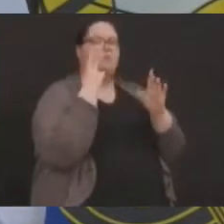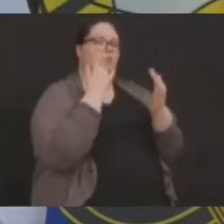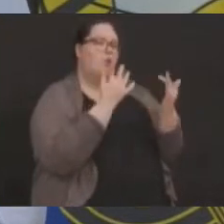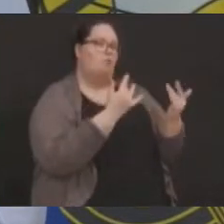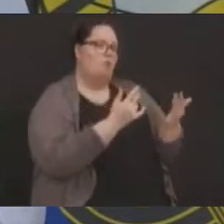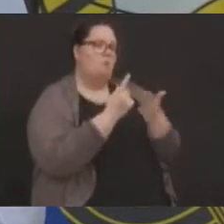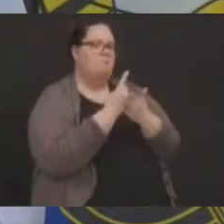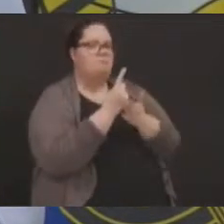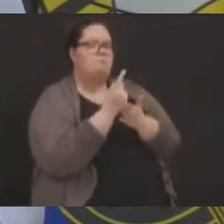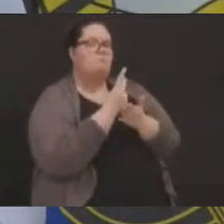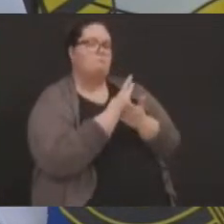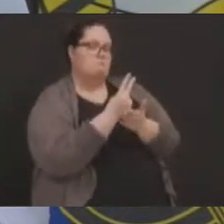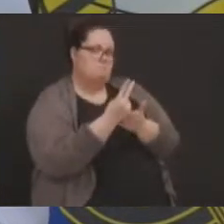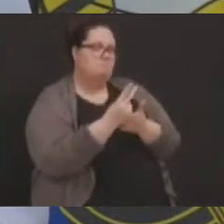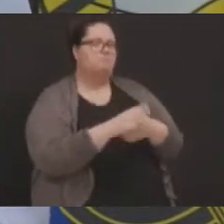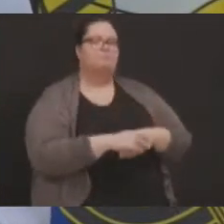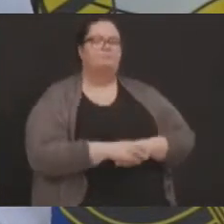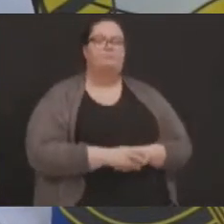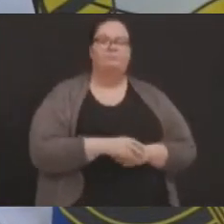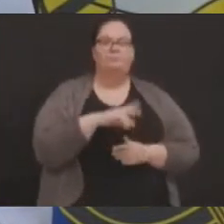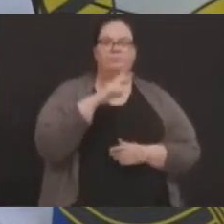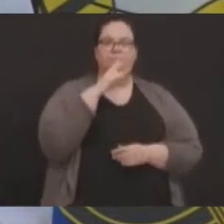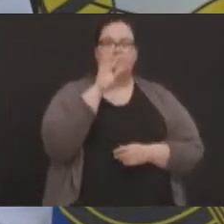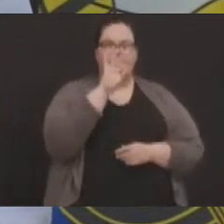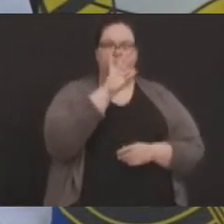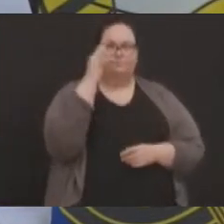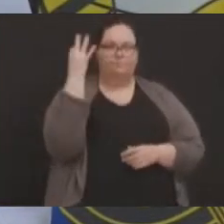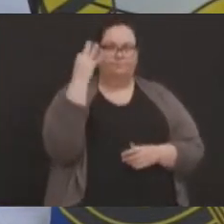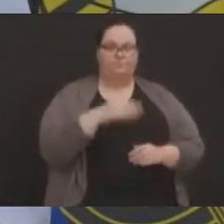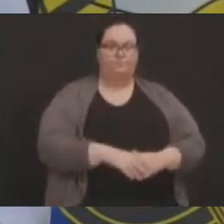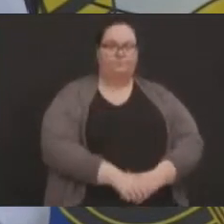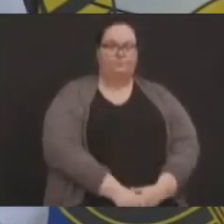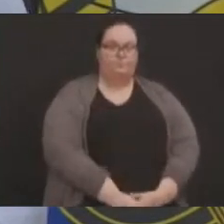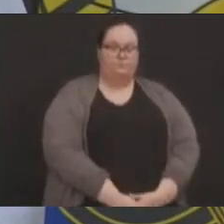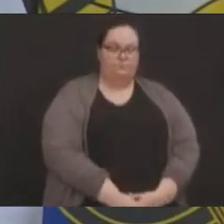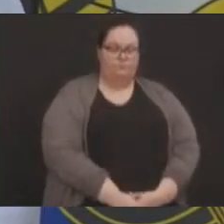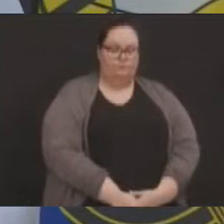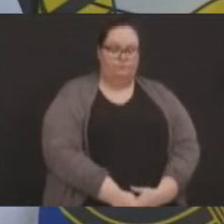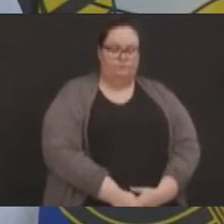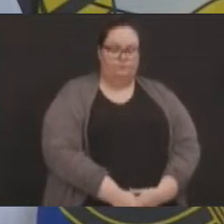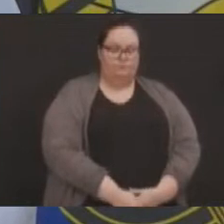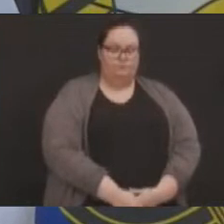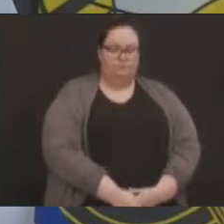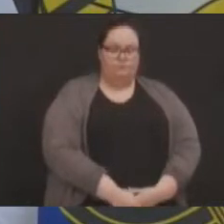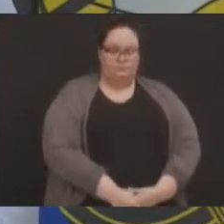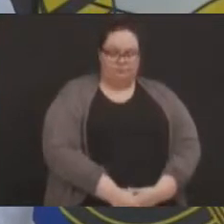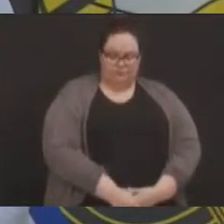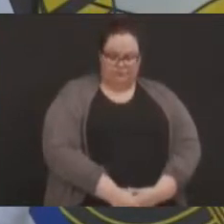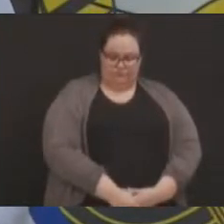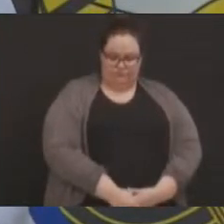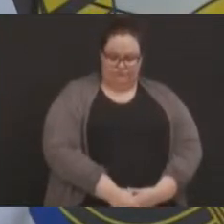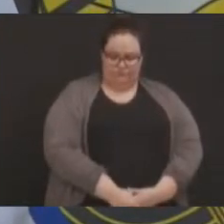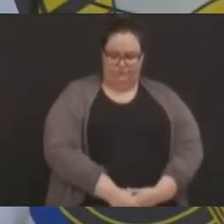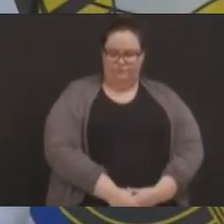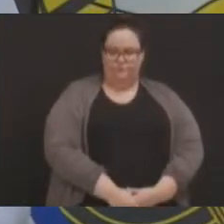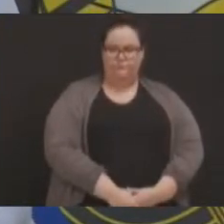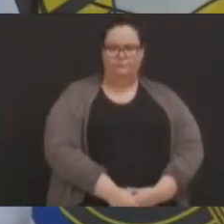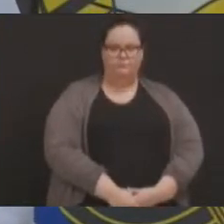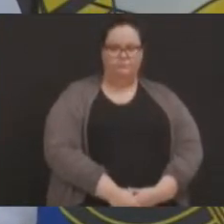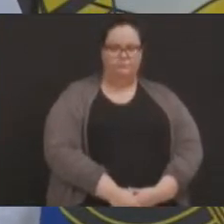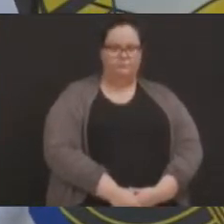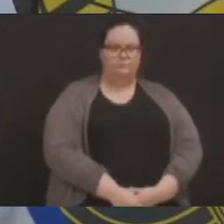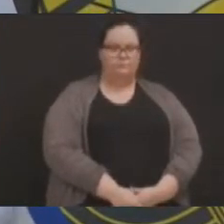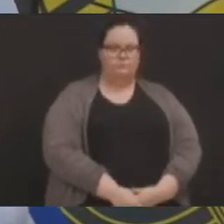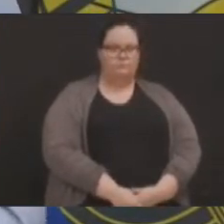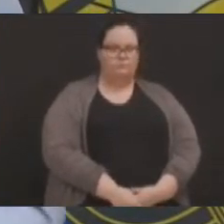nous aurons de meilleures chances de quitter la phase de confinement le plus rapidement possible. Ailleurs dans la province, les signes montrent que nous sommes sur